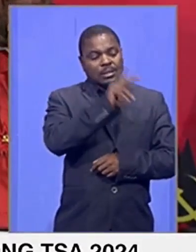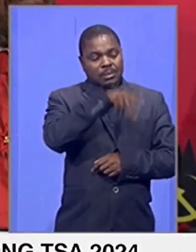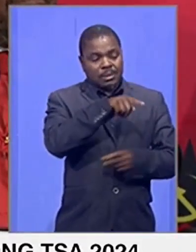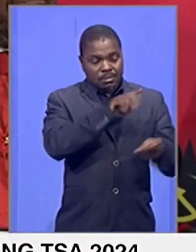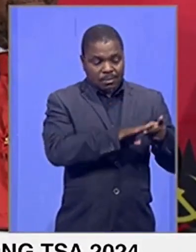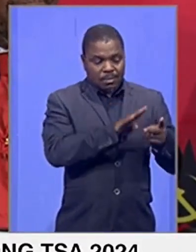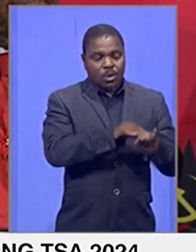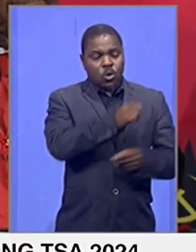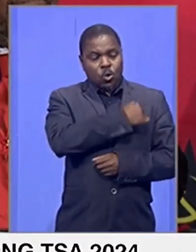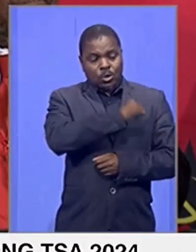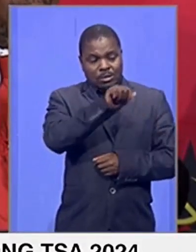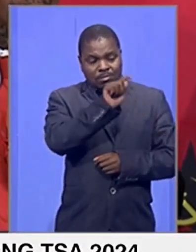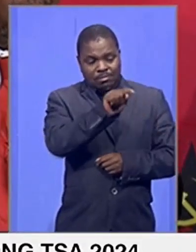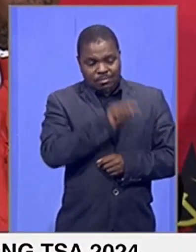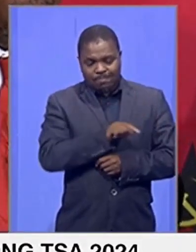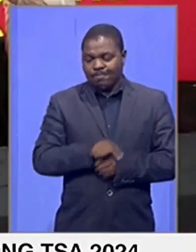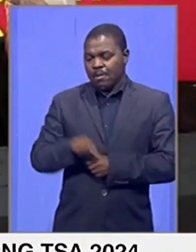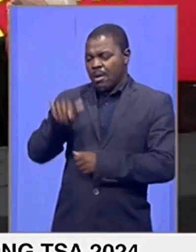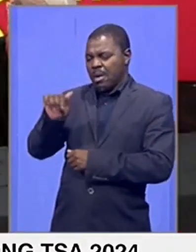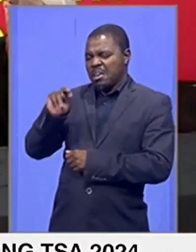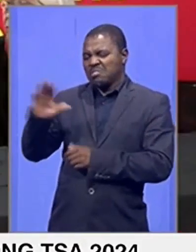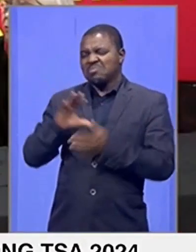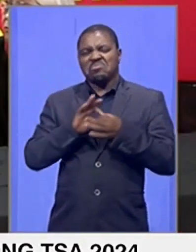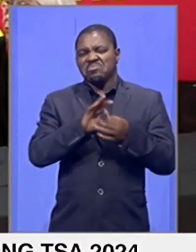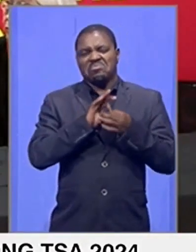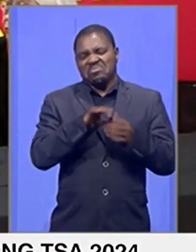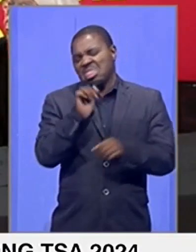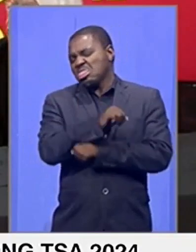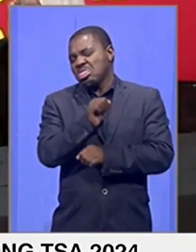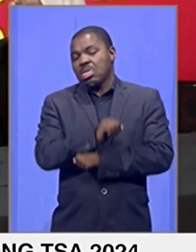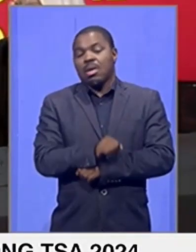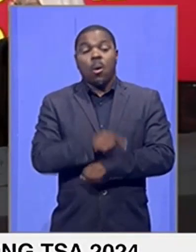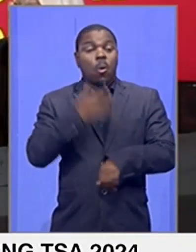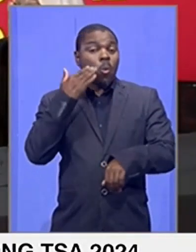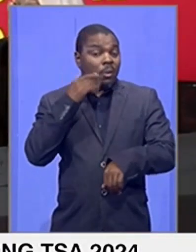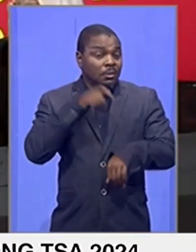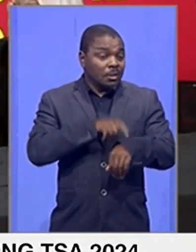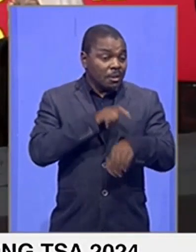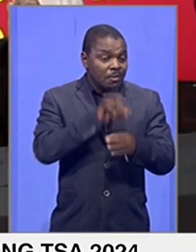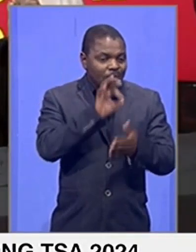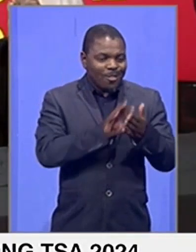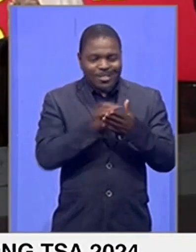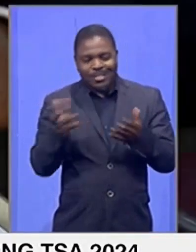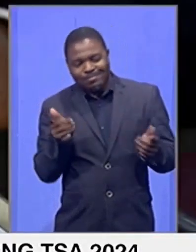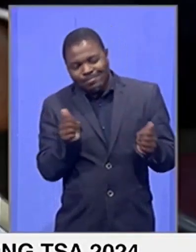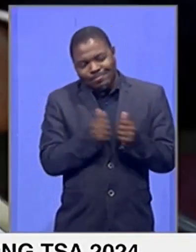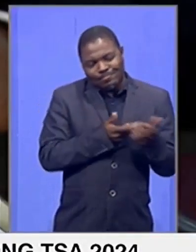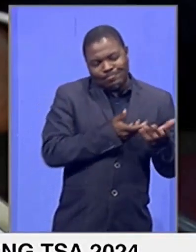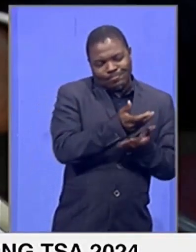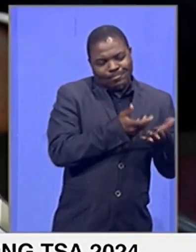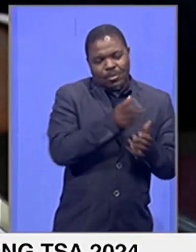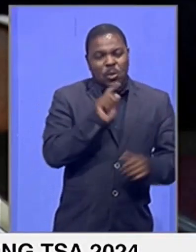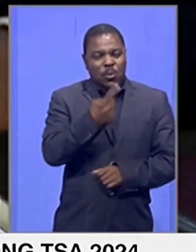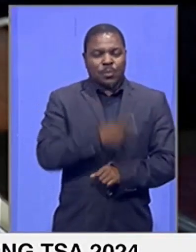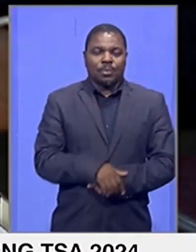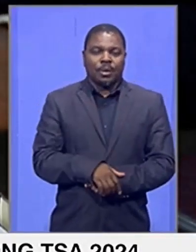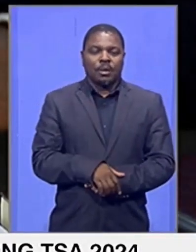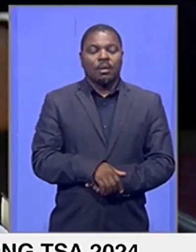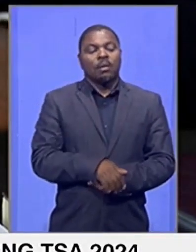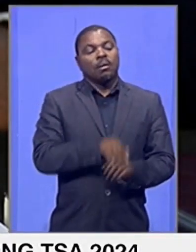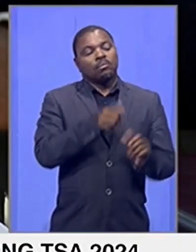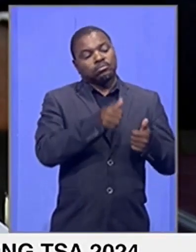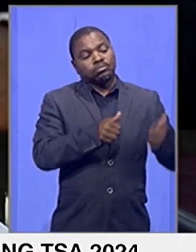COSATU di fumanang ho tswa ho ANC le hore e di hopola fela ha ele nako ya dikgetho. Puisanong ya hae le lekgotla la rona